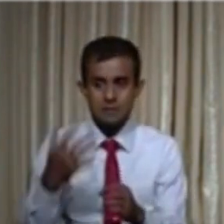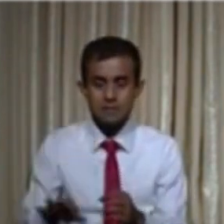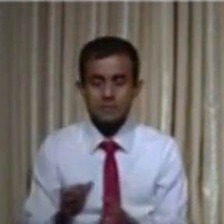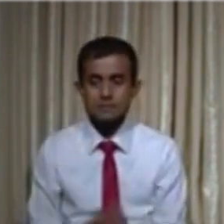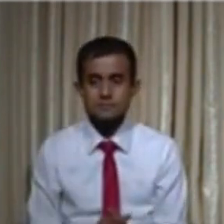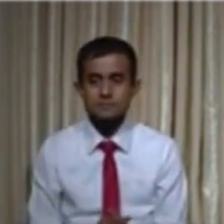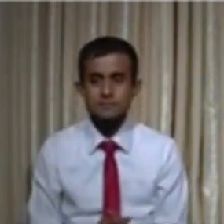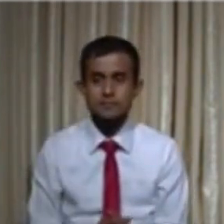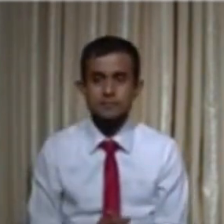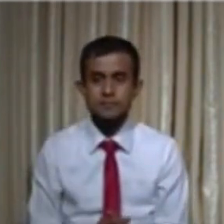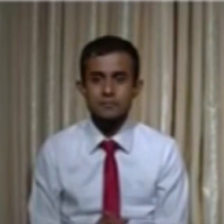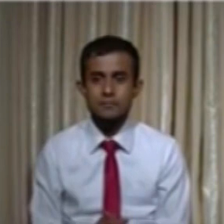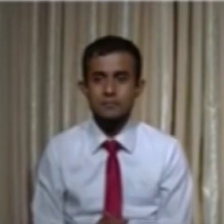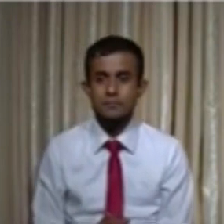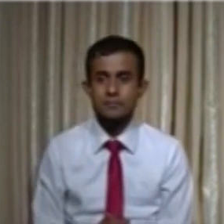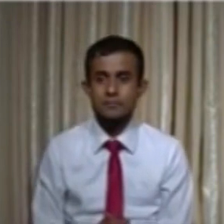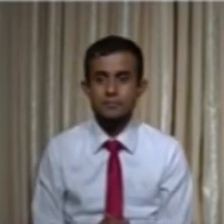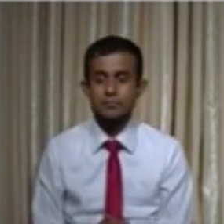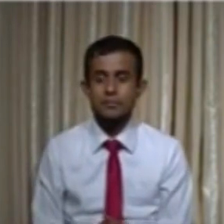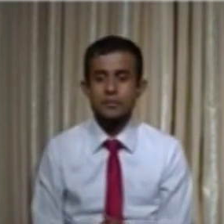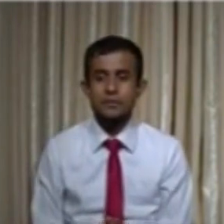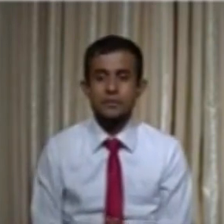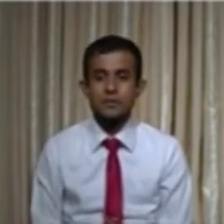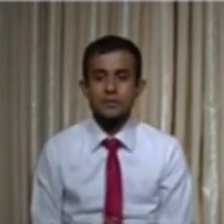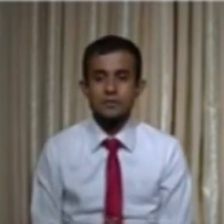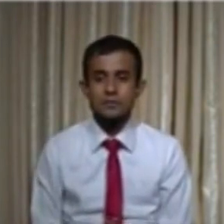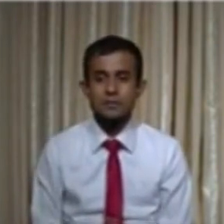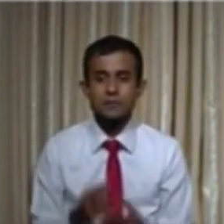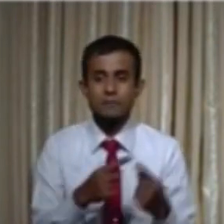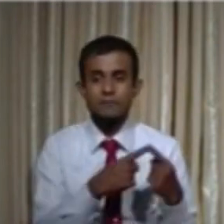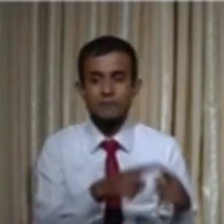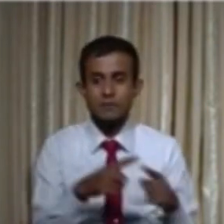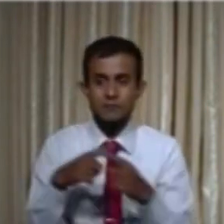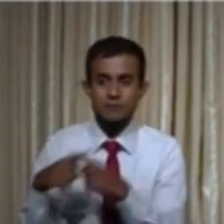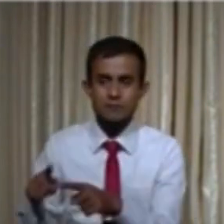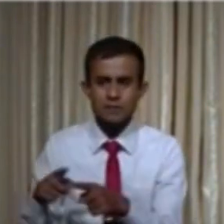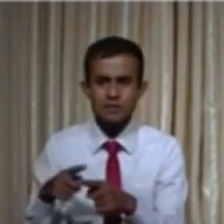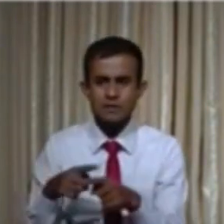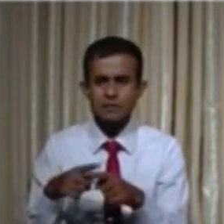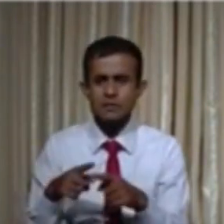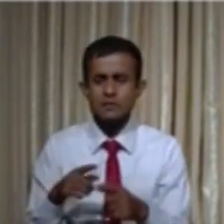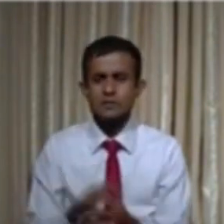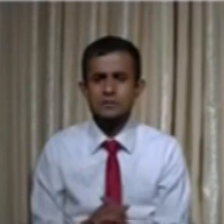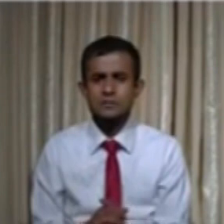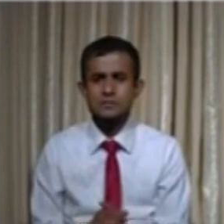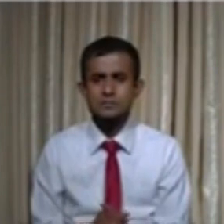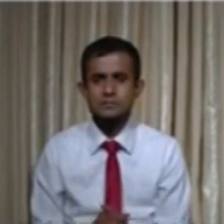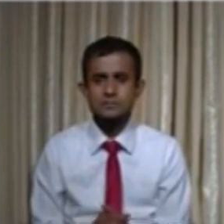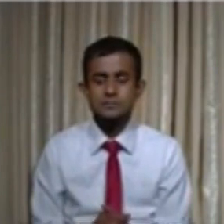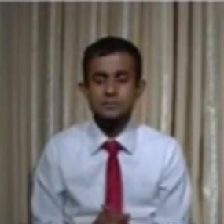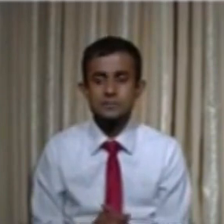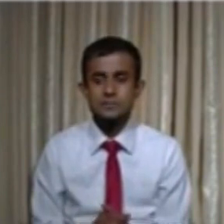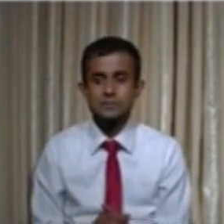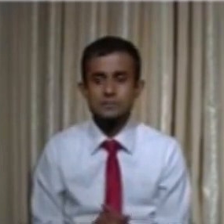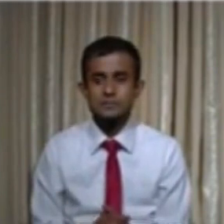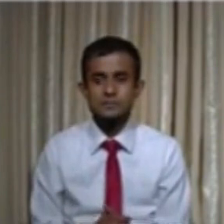by so many sensitive task forces that concern non-Sinhala Buddhists. So it